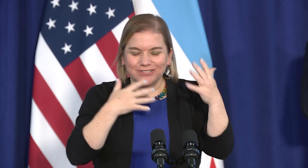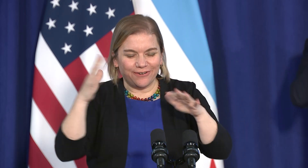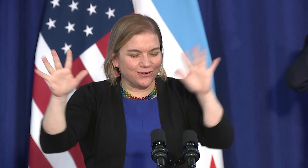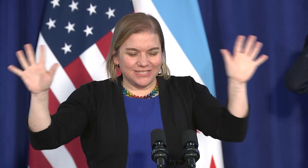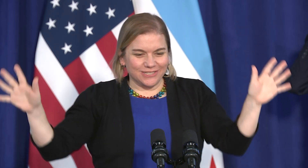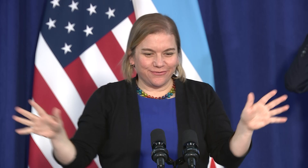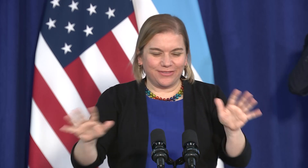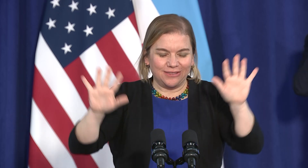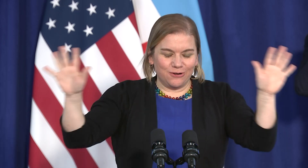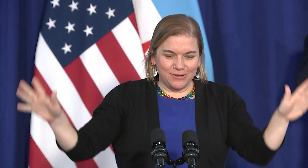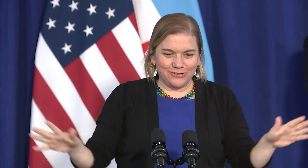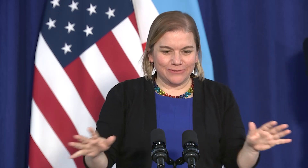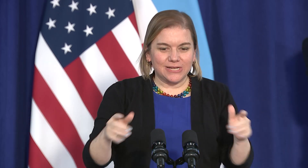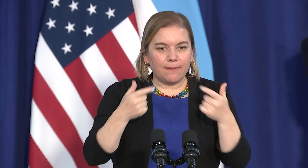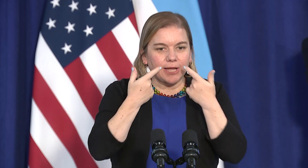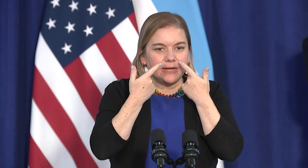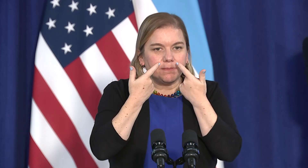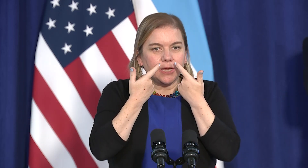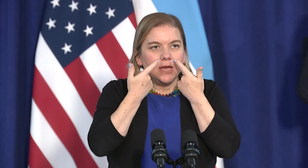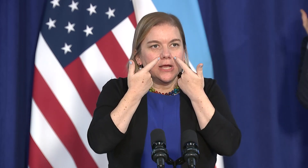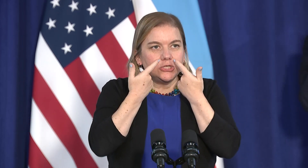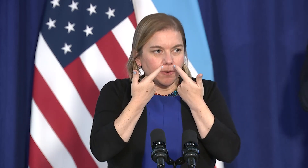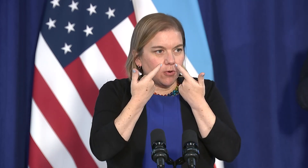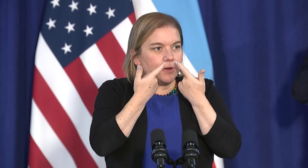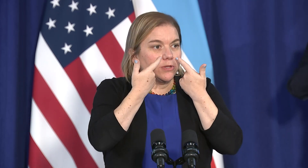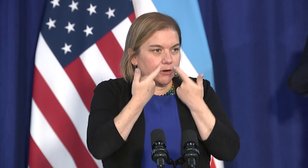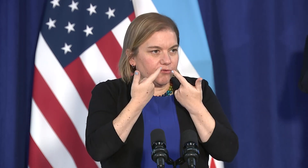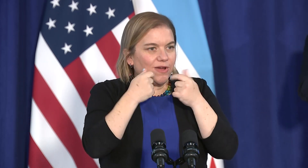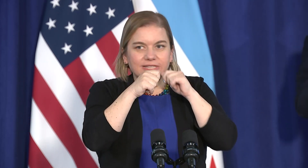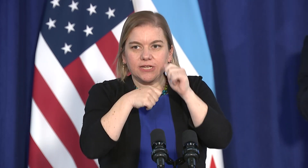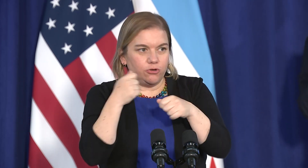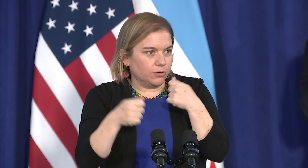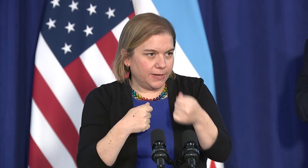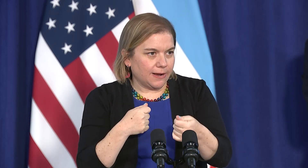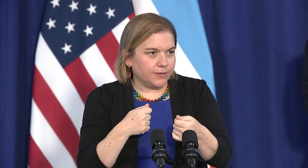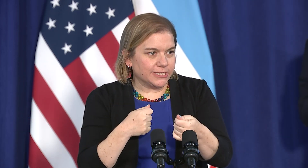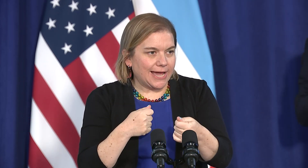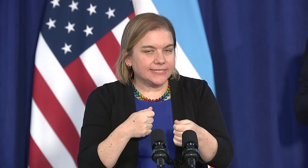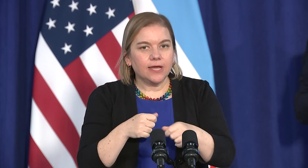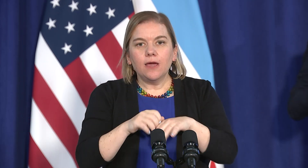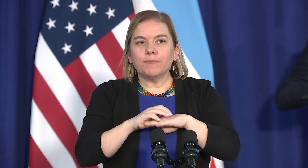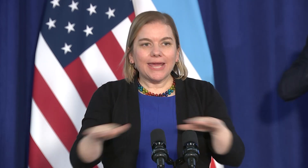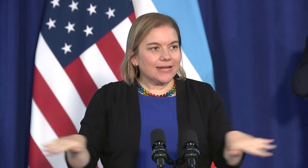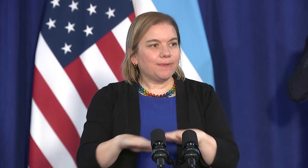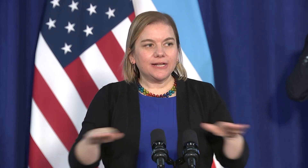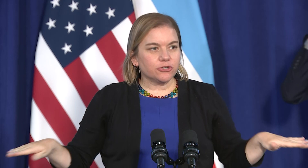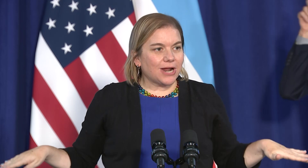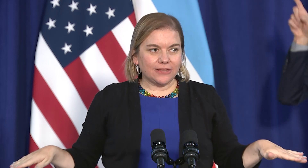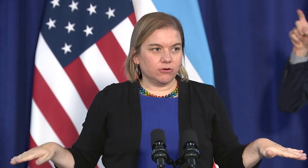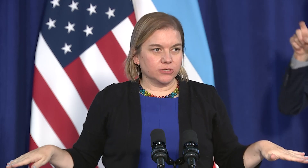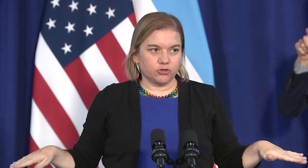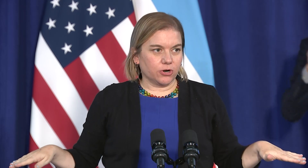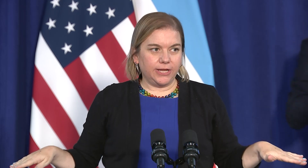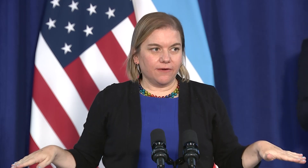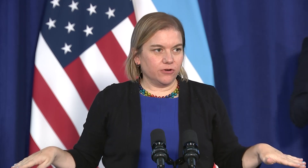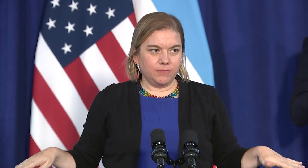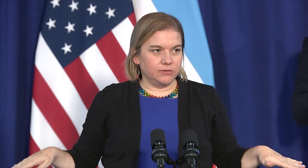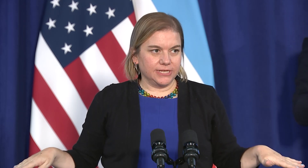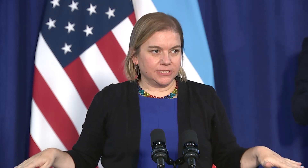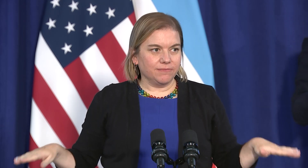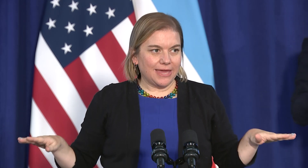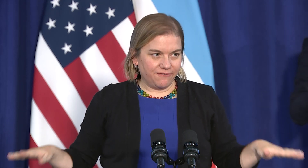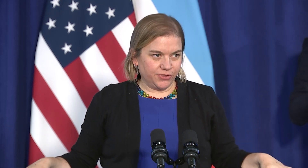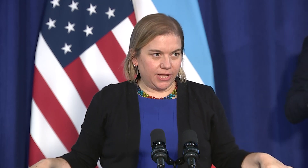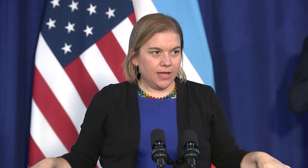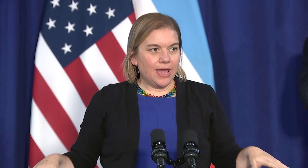because there's differences of the immune system is complicated, but to a point where they're infected, you can pick up their test. But antibodies are not the whole story of your